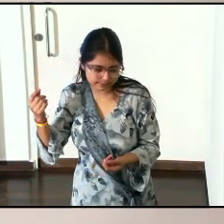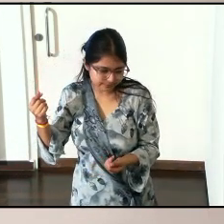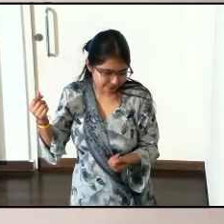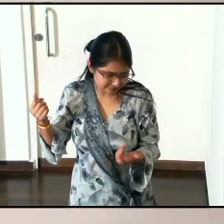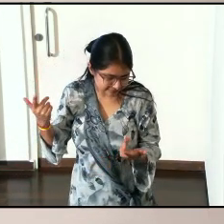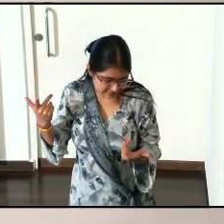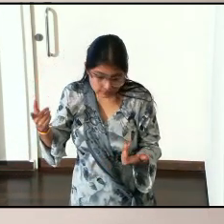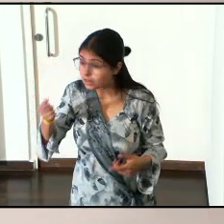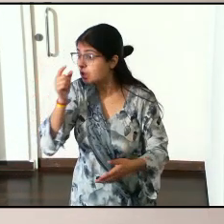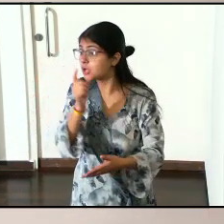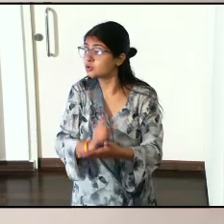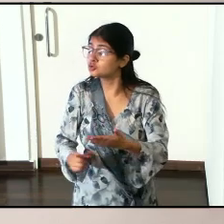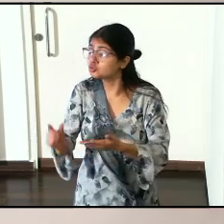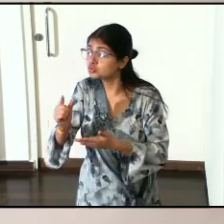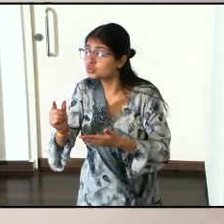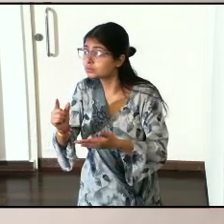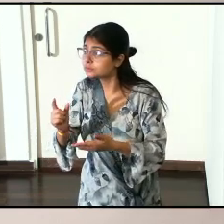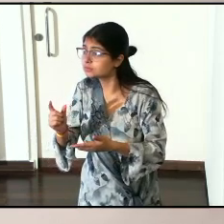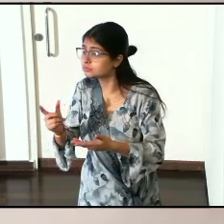Pune University.